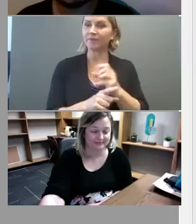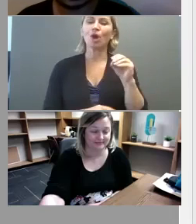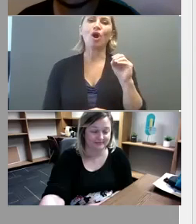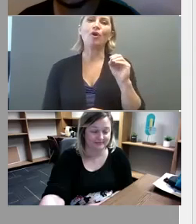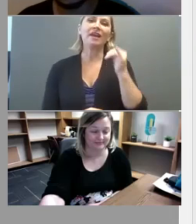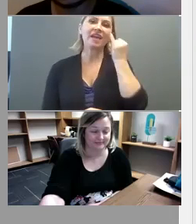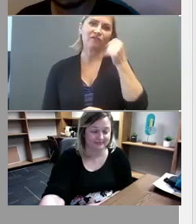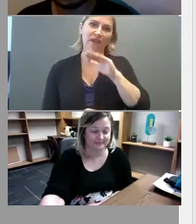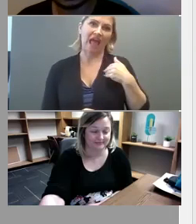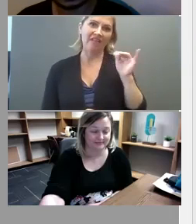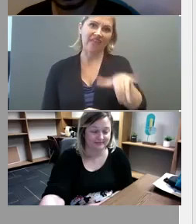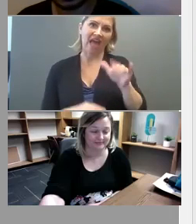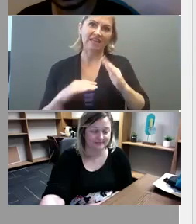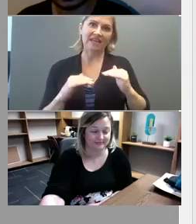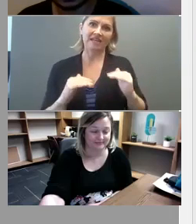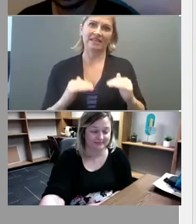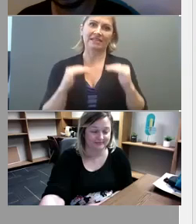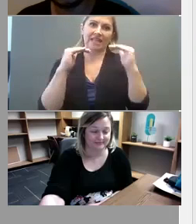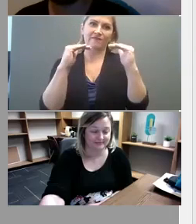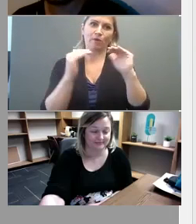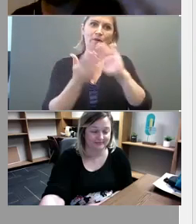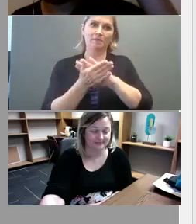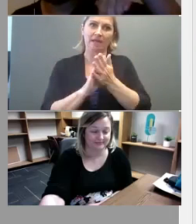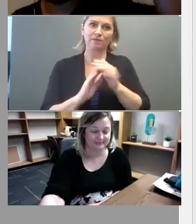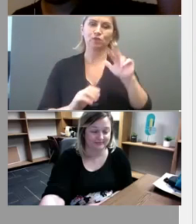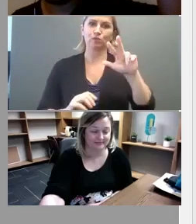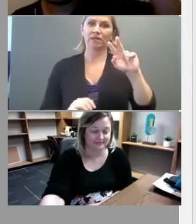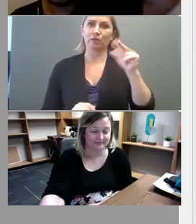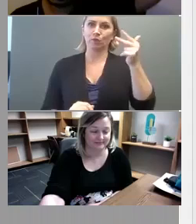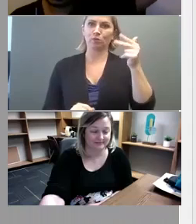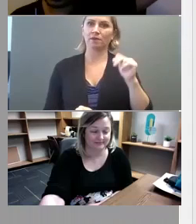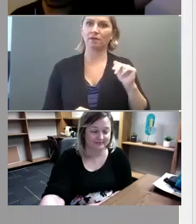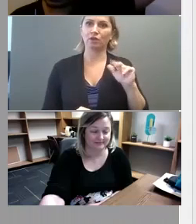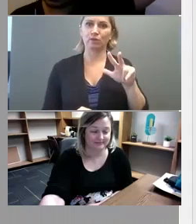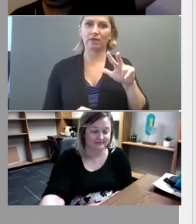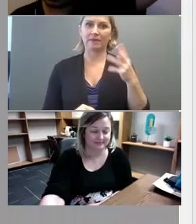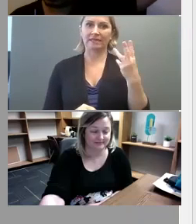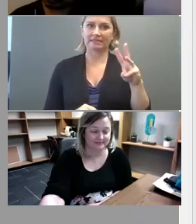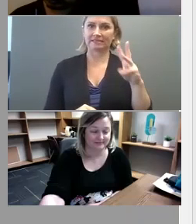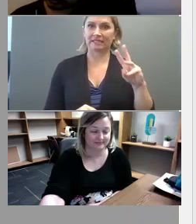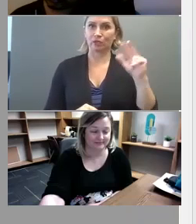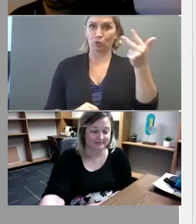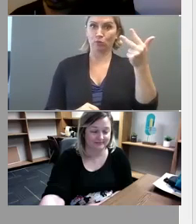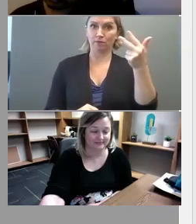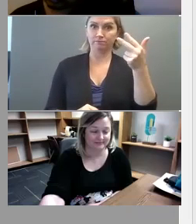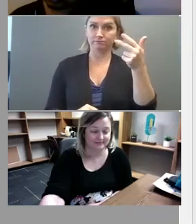if we have this, then the next level basically becomes 3 cubed, 3 by 16 cubed. Does that make sense?